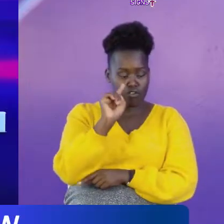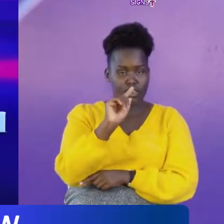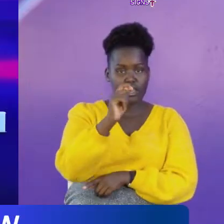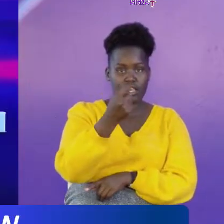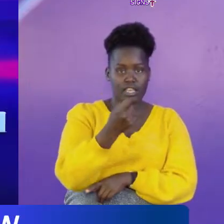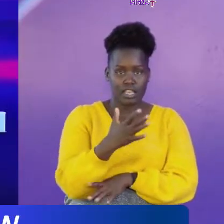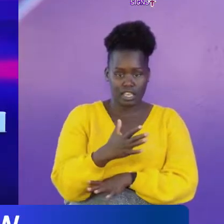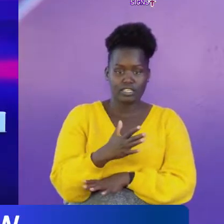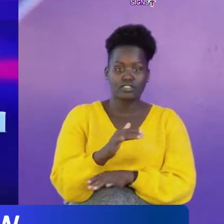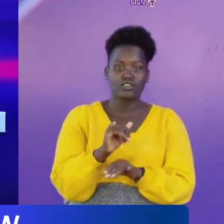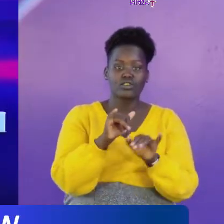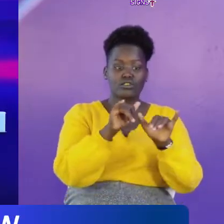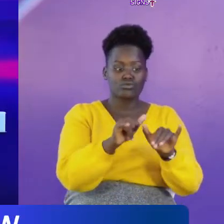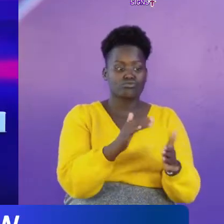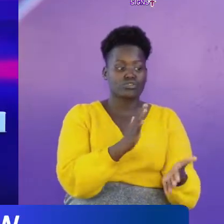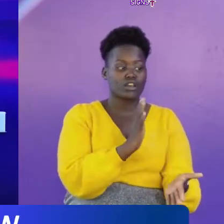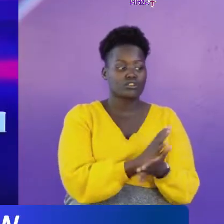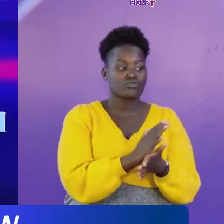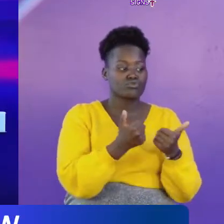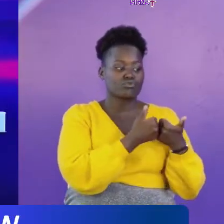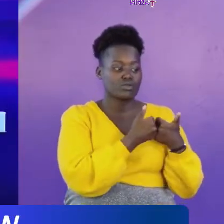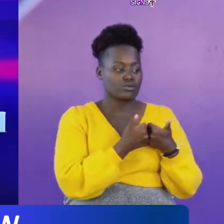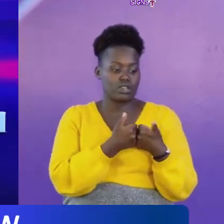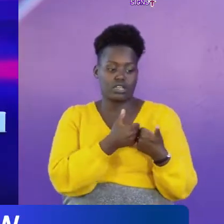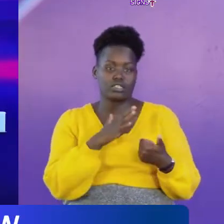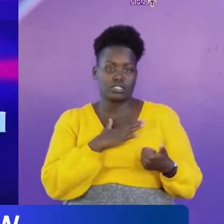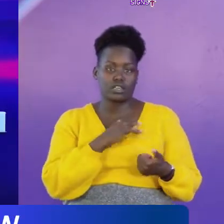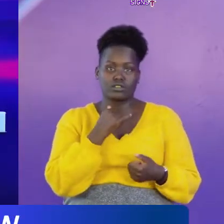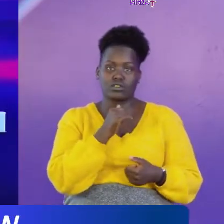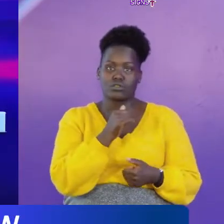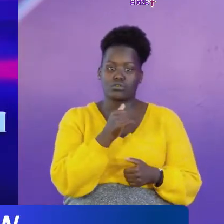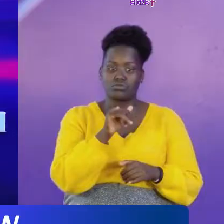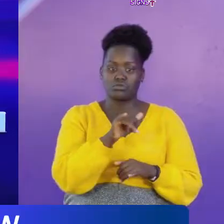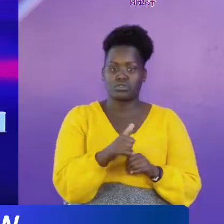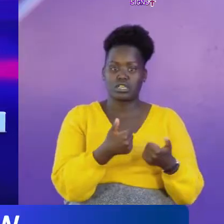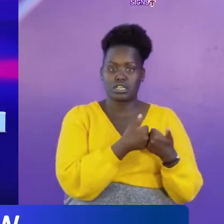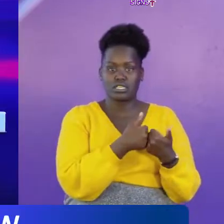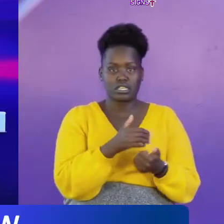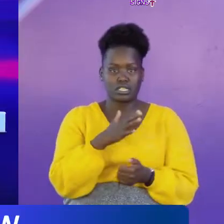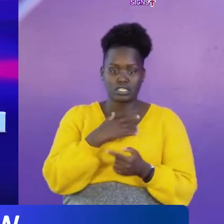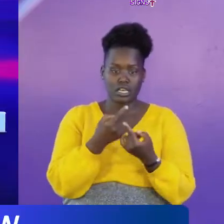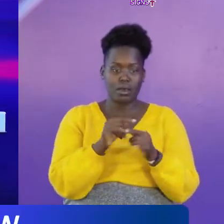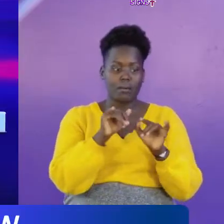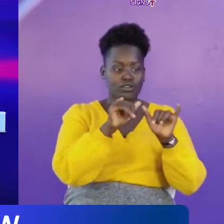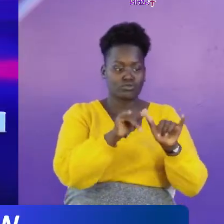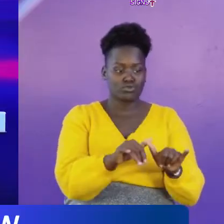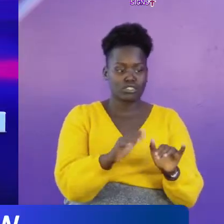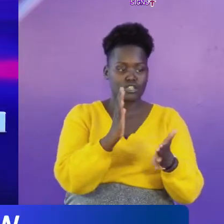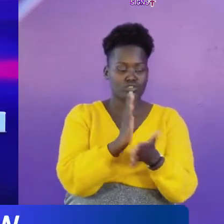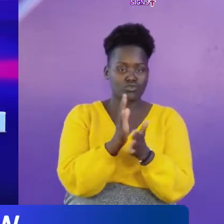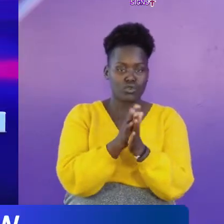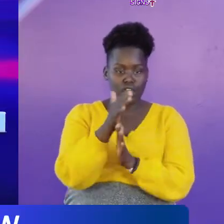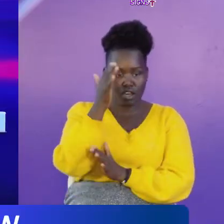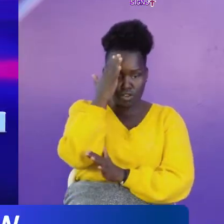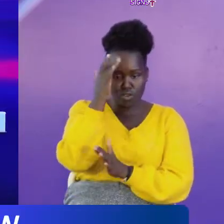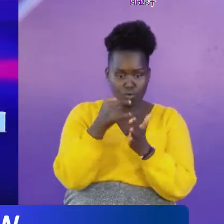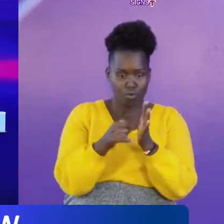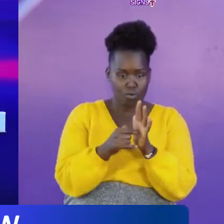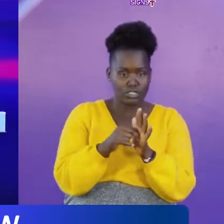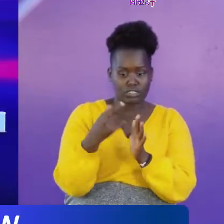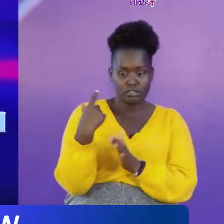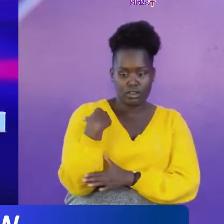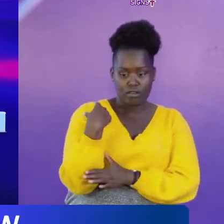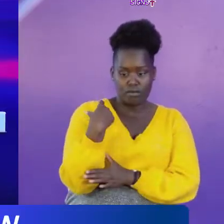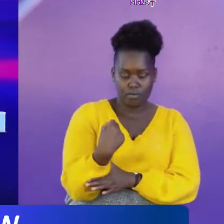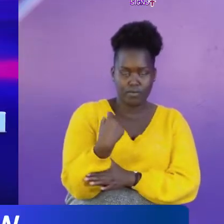we Kenyans to remain true in our challenges, not to stay in our challenges, but to remain true and aware of what probably the current administration is